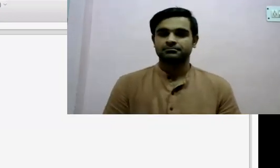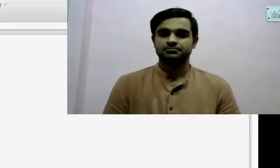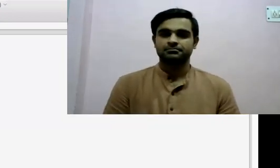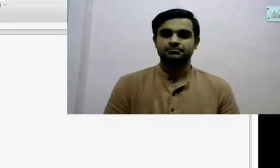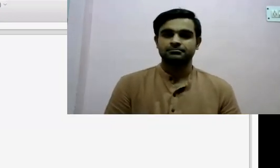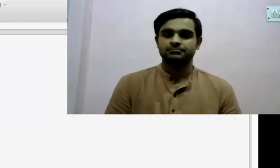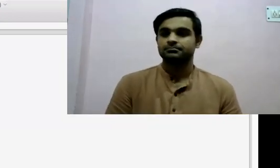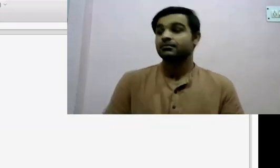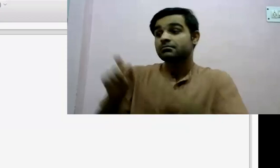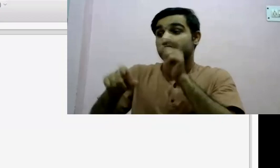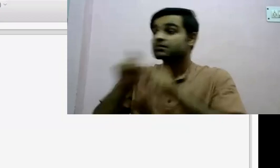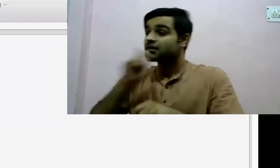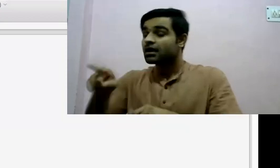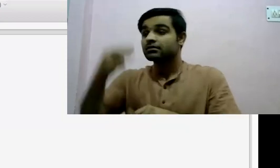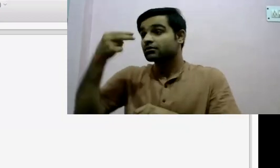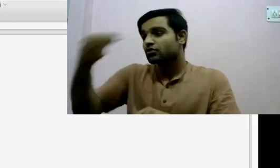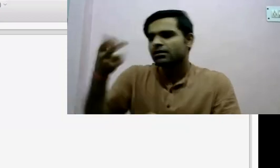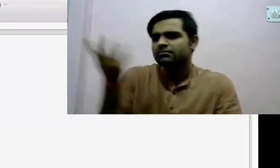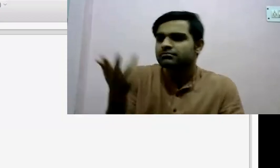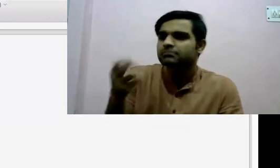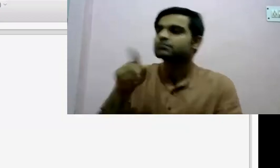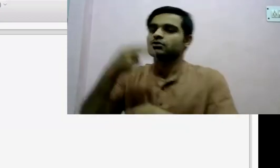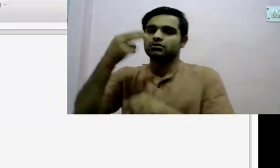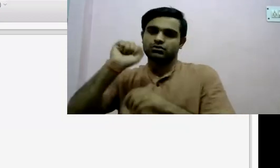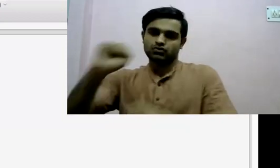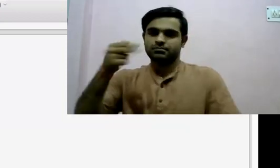They will ask you for your name. So your name.